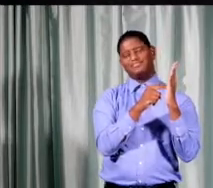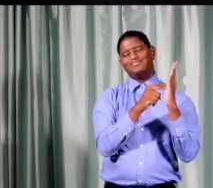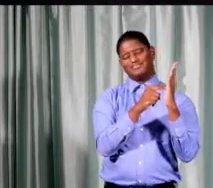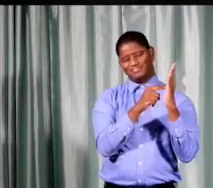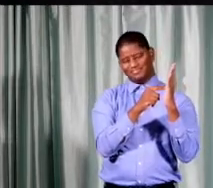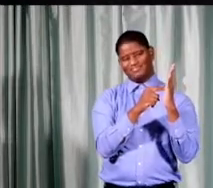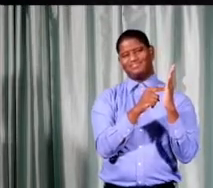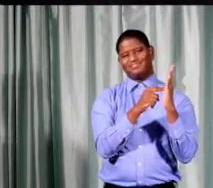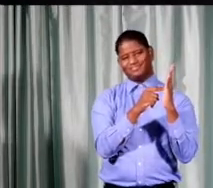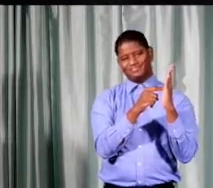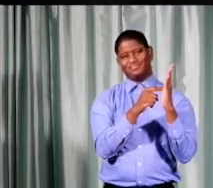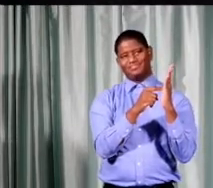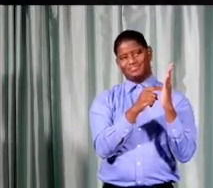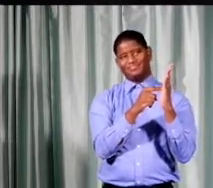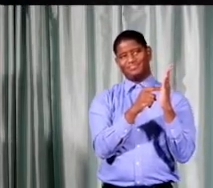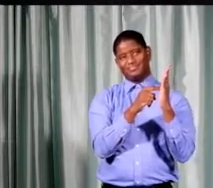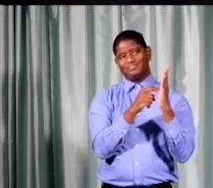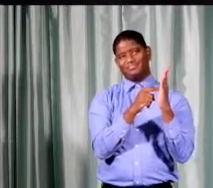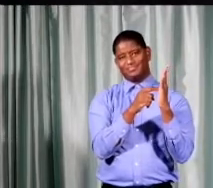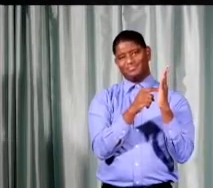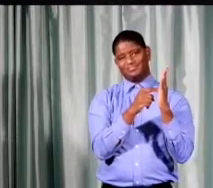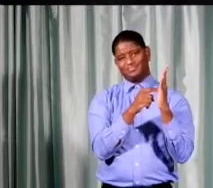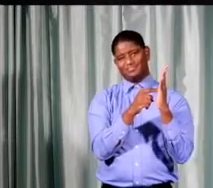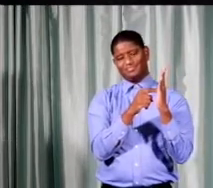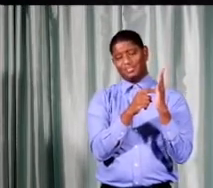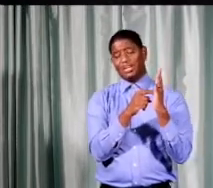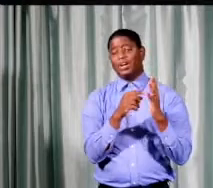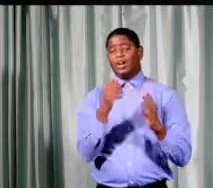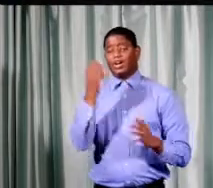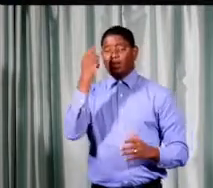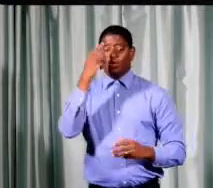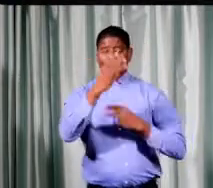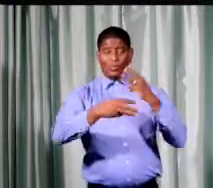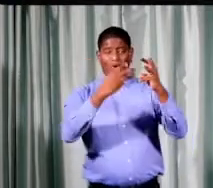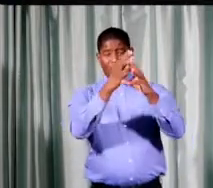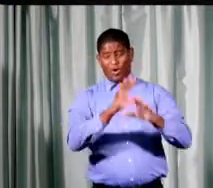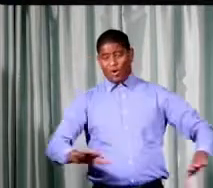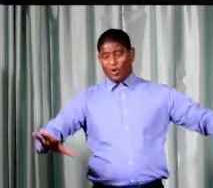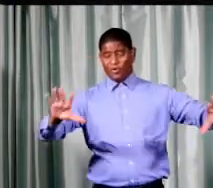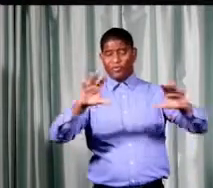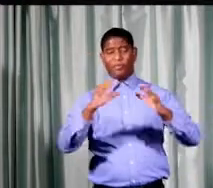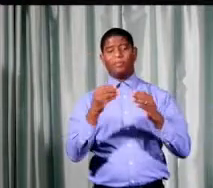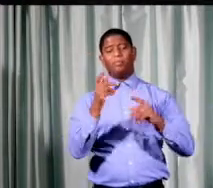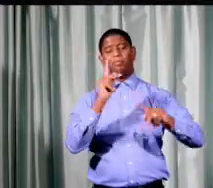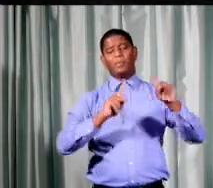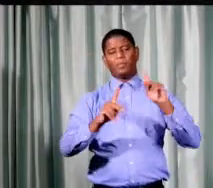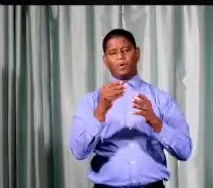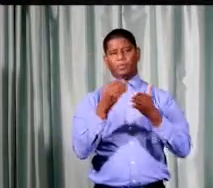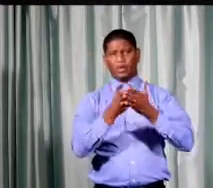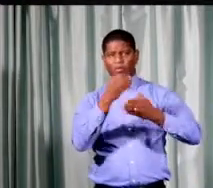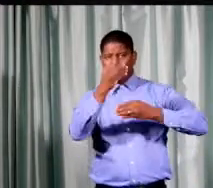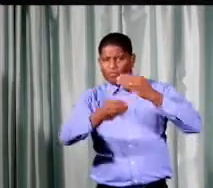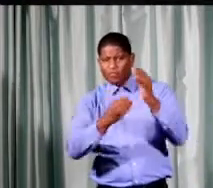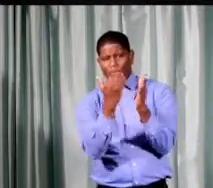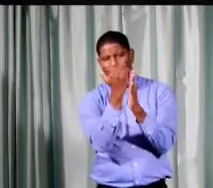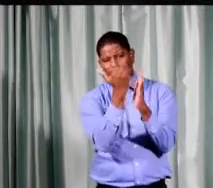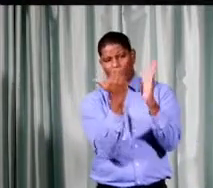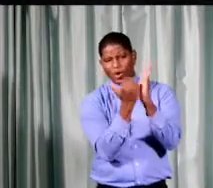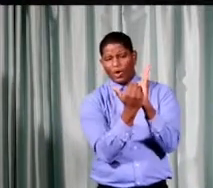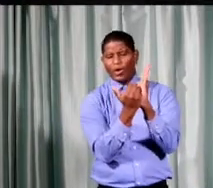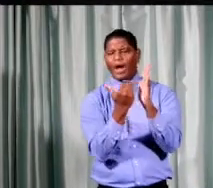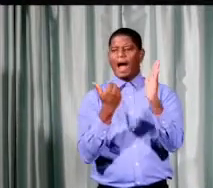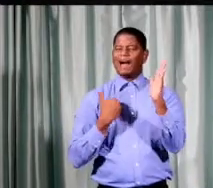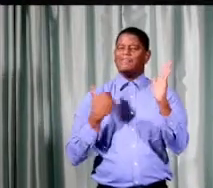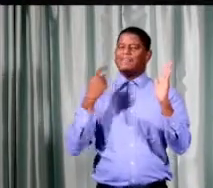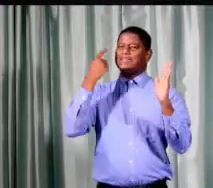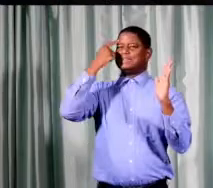financial statements are full of estimates in them also. They're supposed to be reasonable,